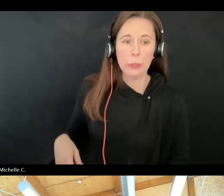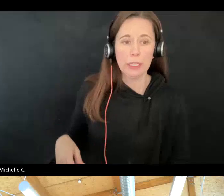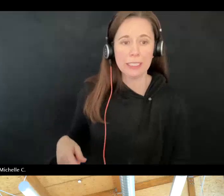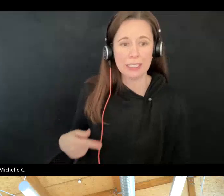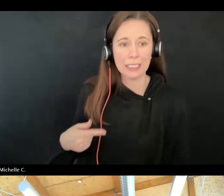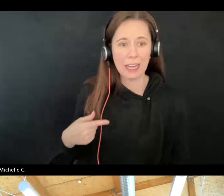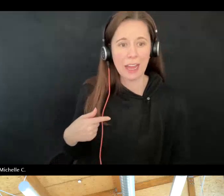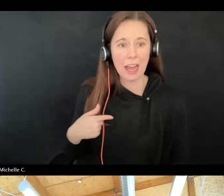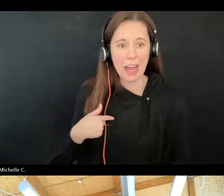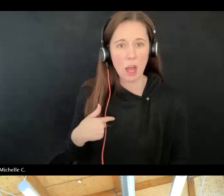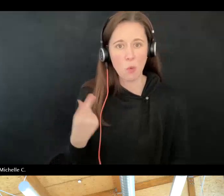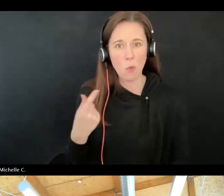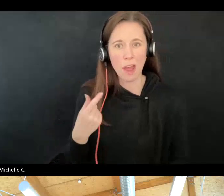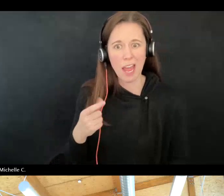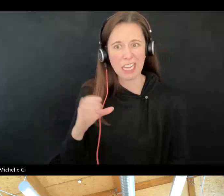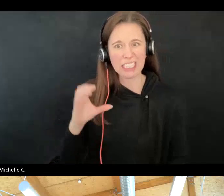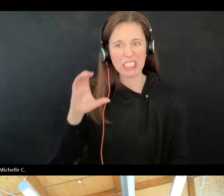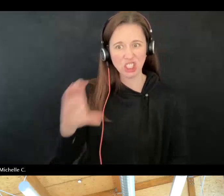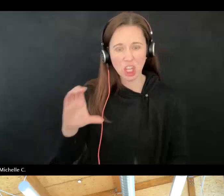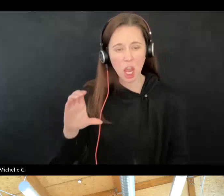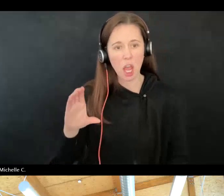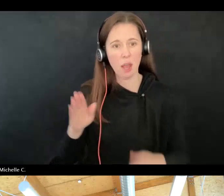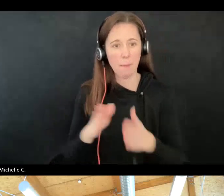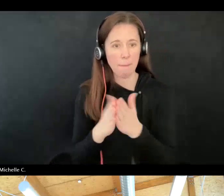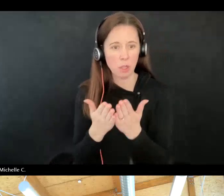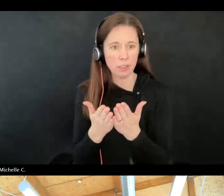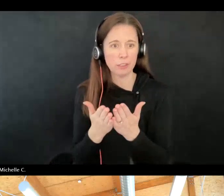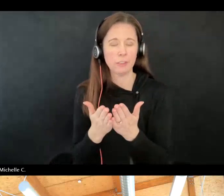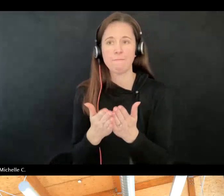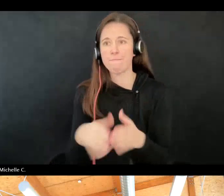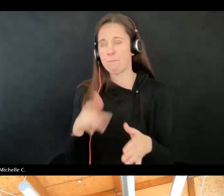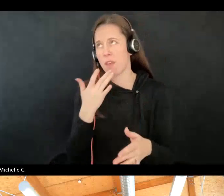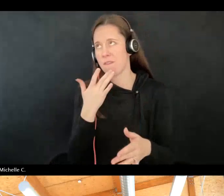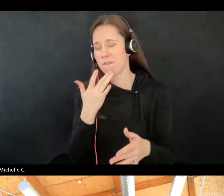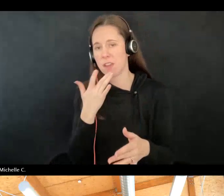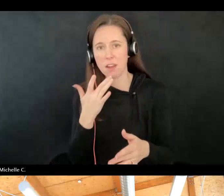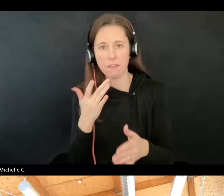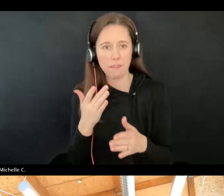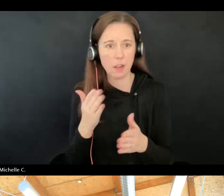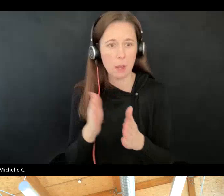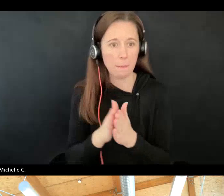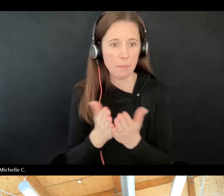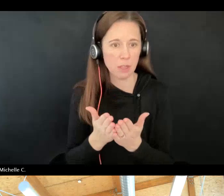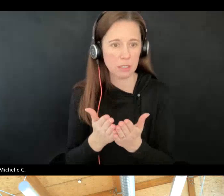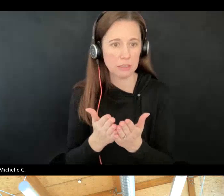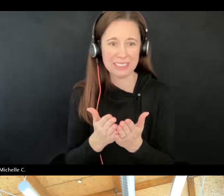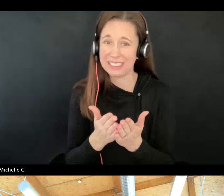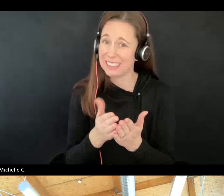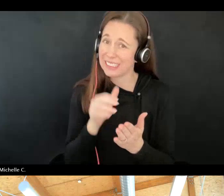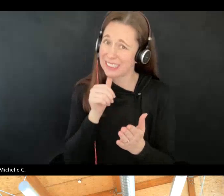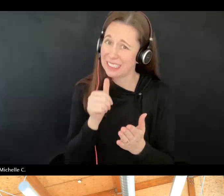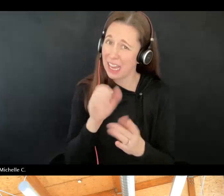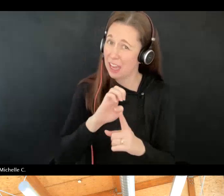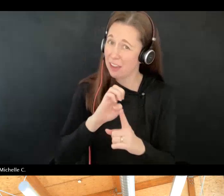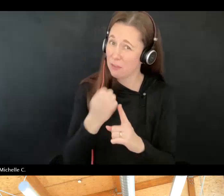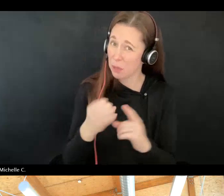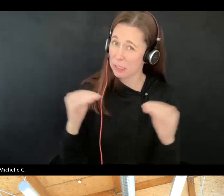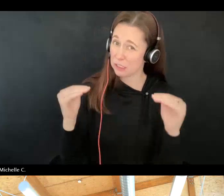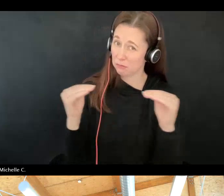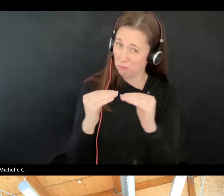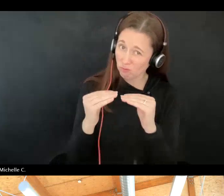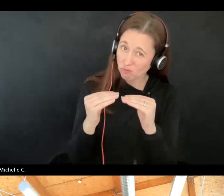really, really thick book from undergrad. It's one of my favorite books. It's actually not about environmental justice. It's